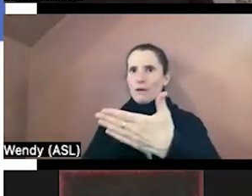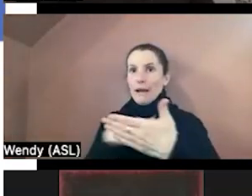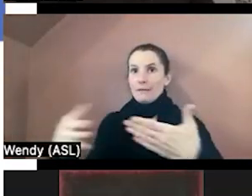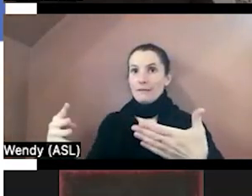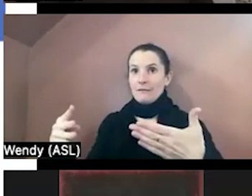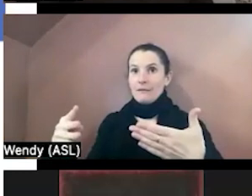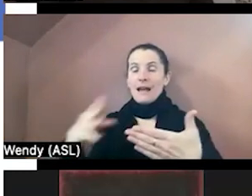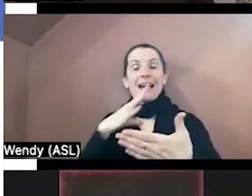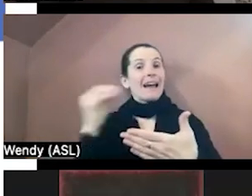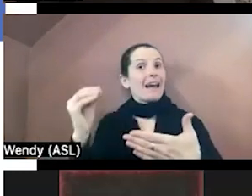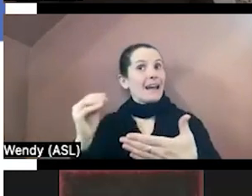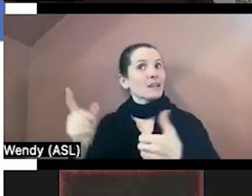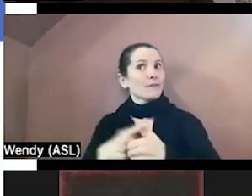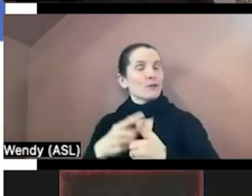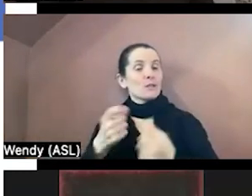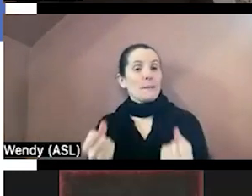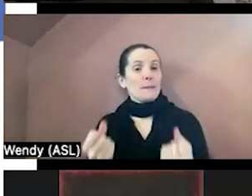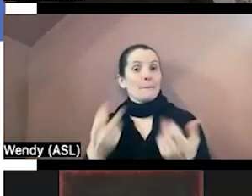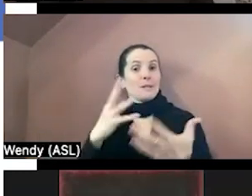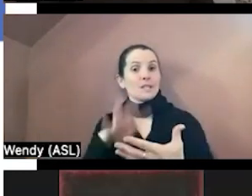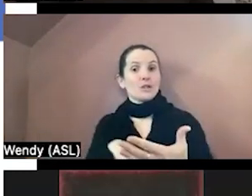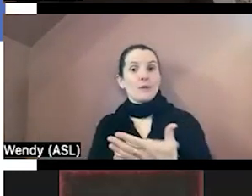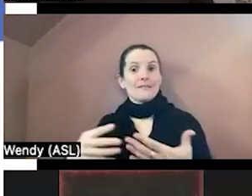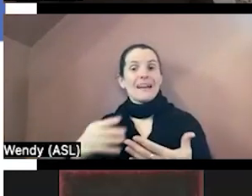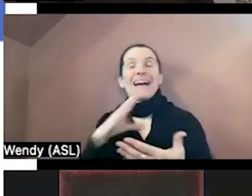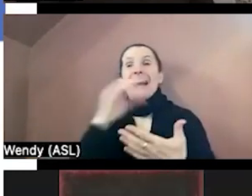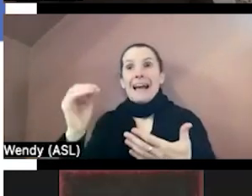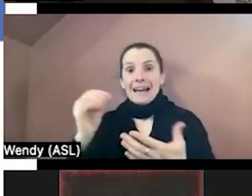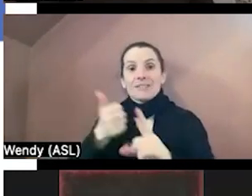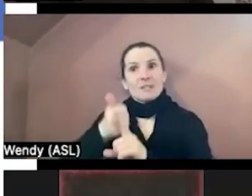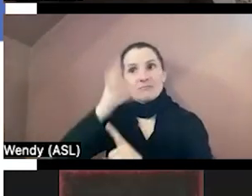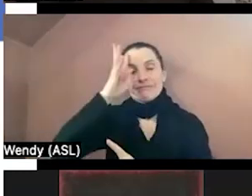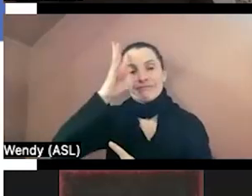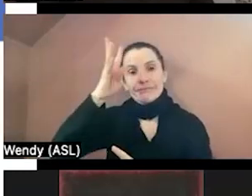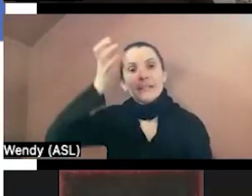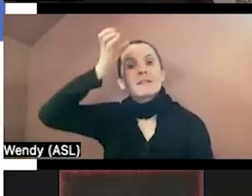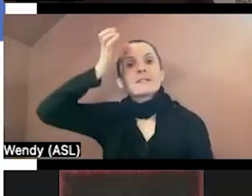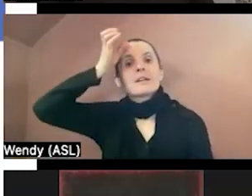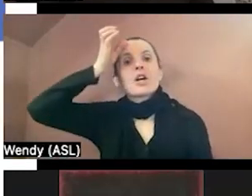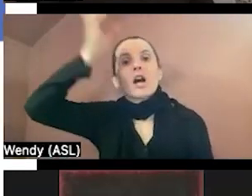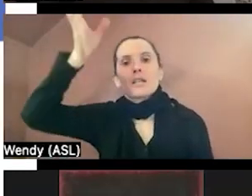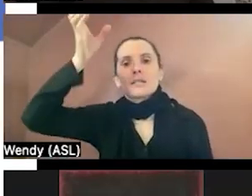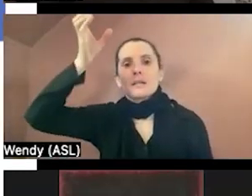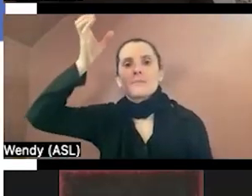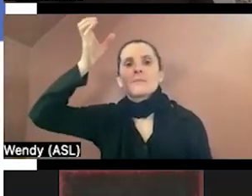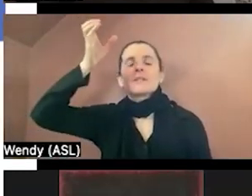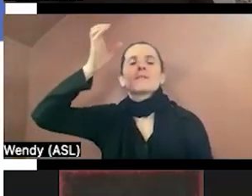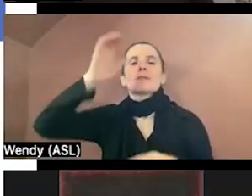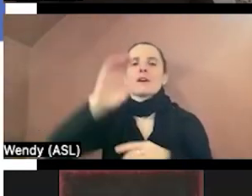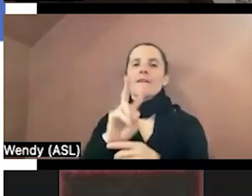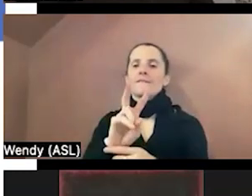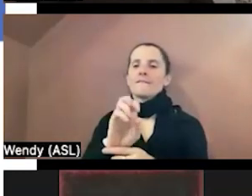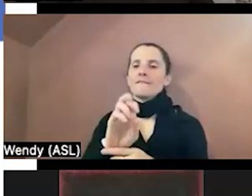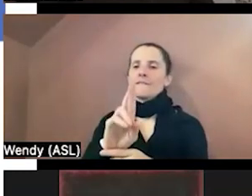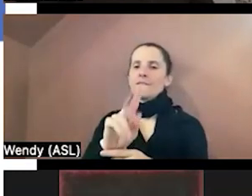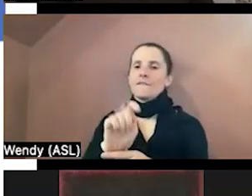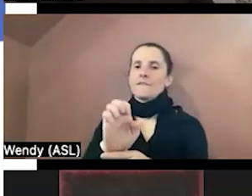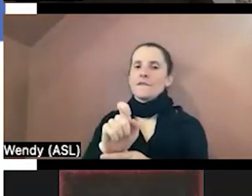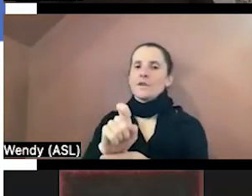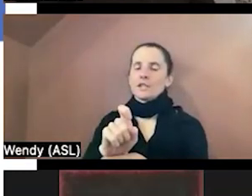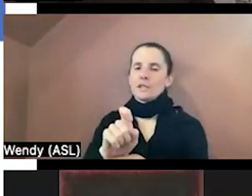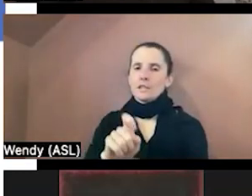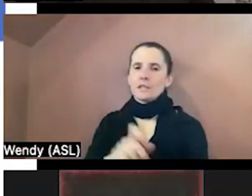and even the concept of degree of a vertex, the number of incident edges or arcs, if you